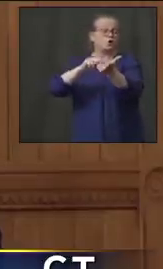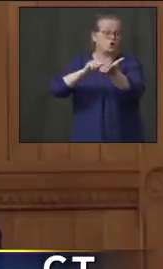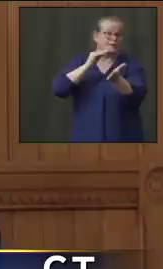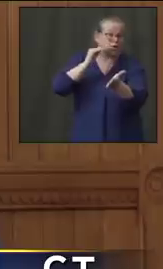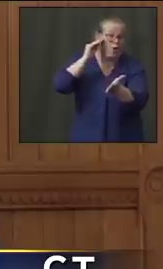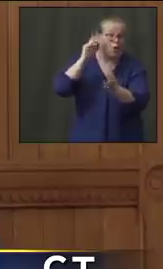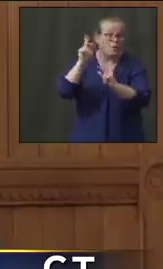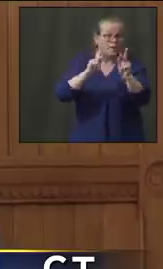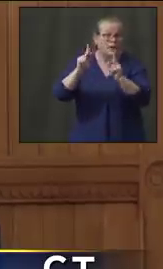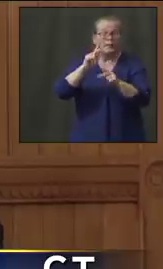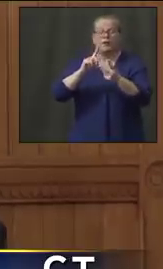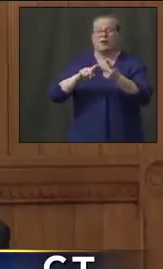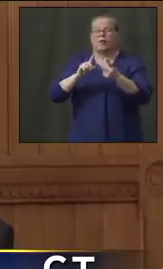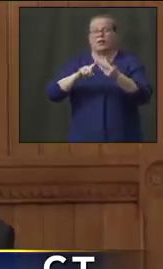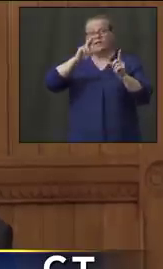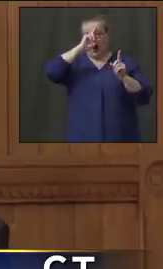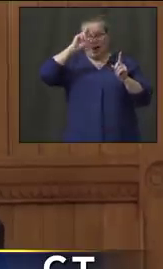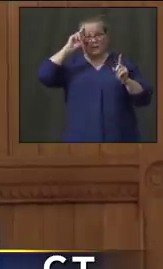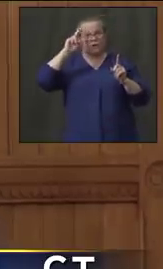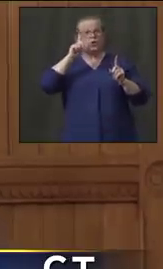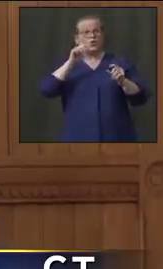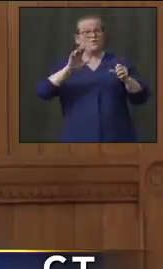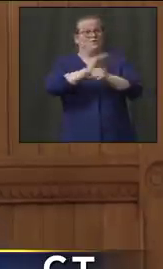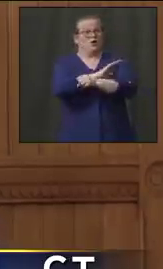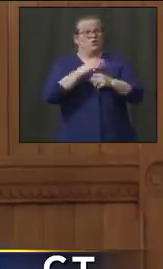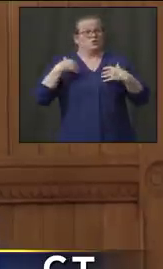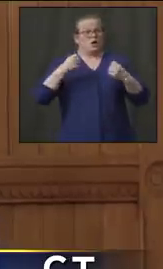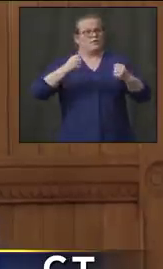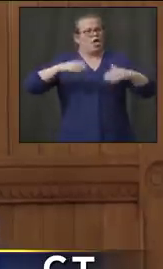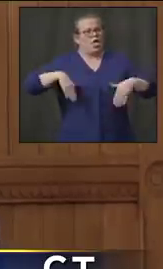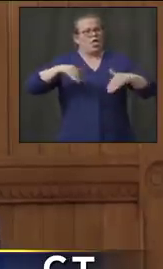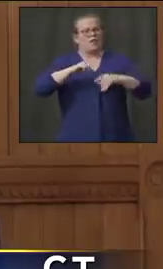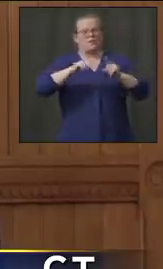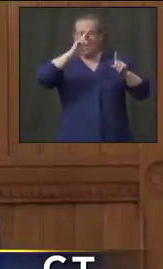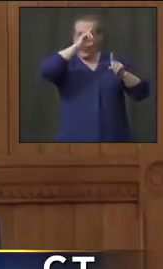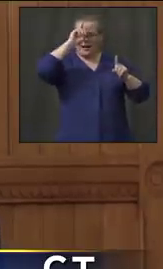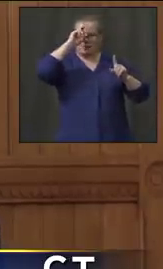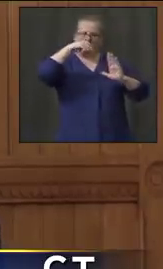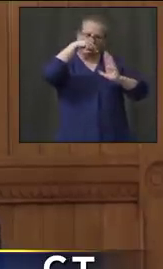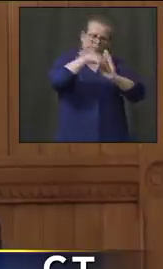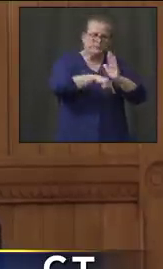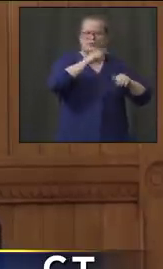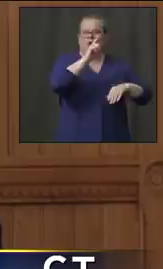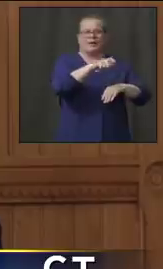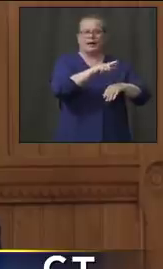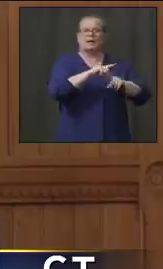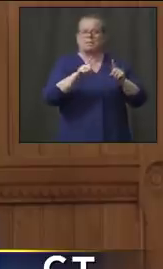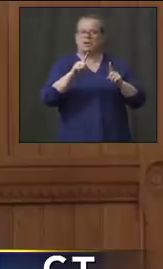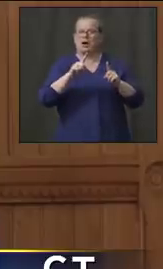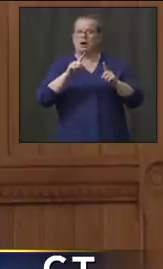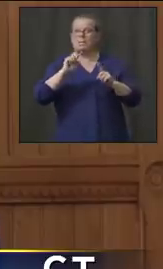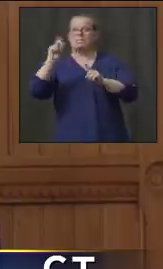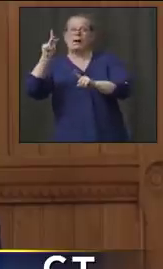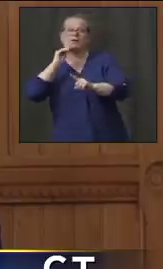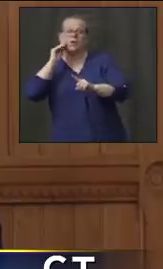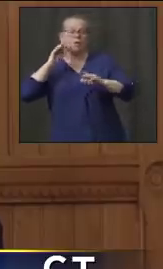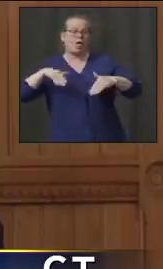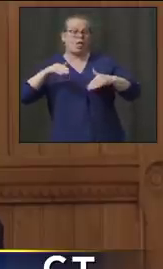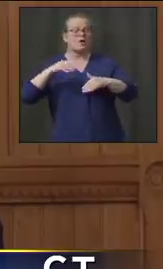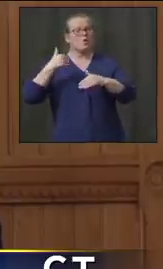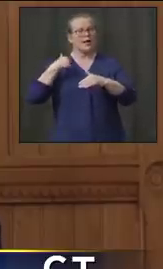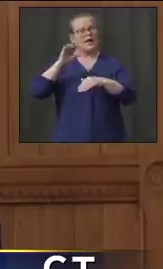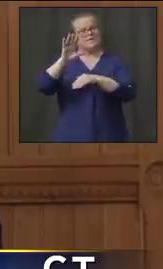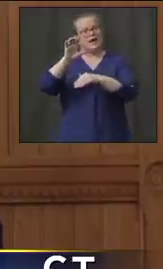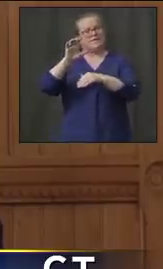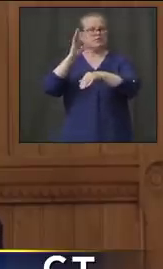but they don't require an acute level of care at a hospital. We're now up to over nearly 500 beds that have been